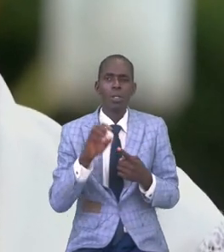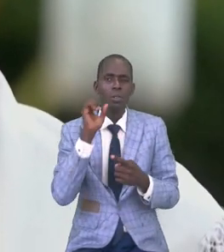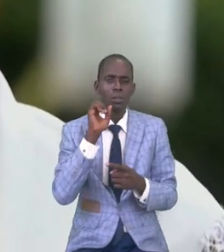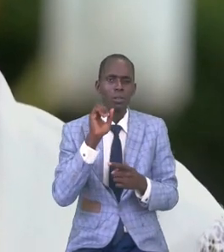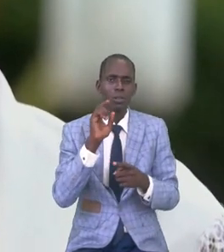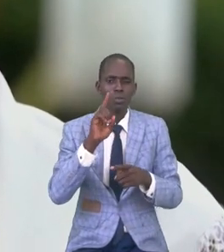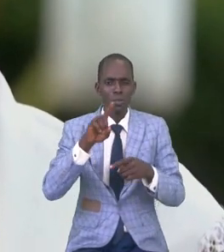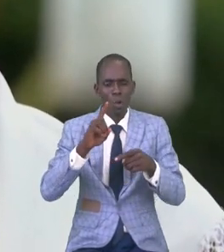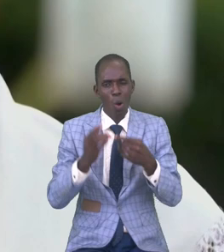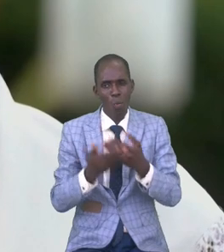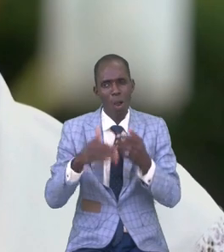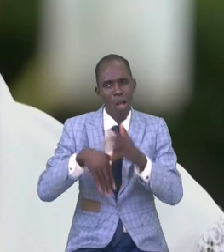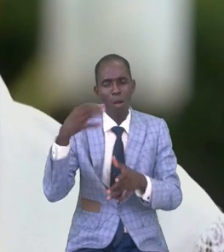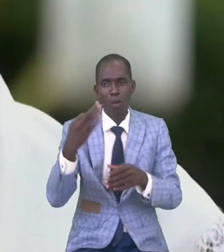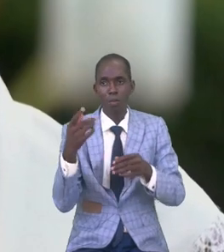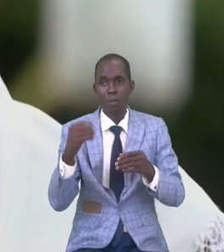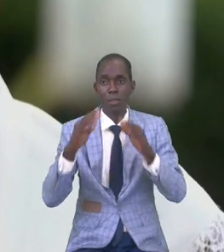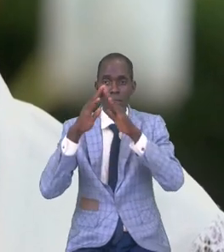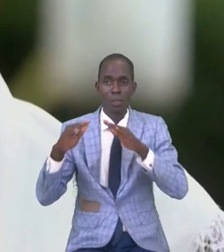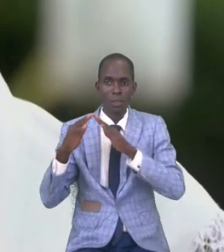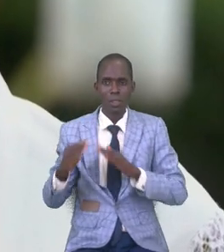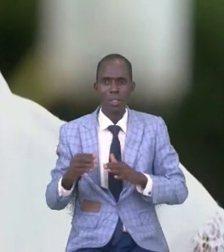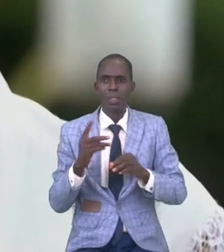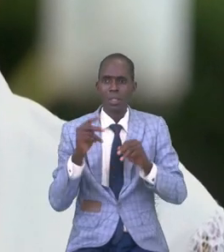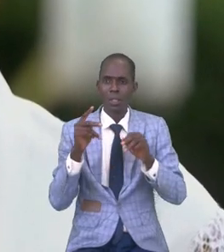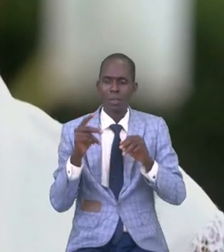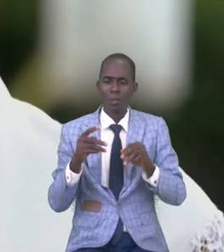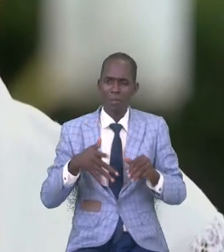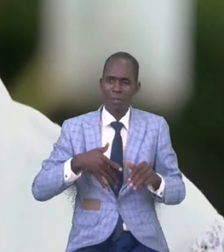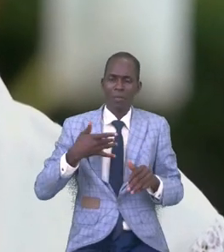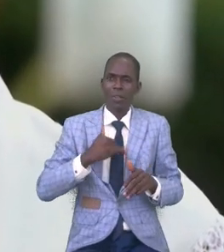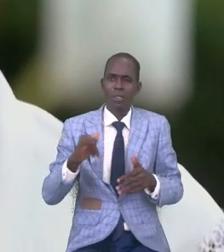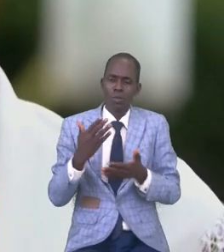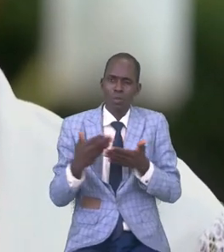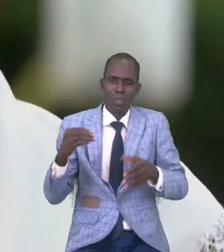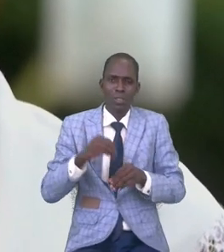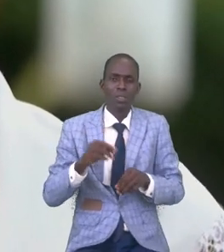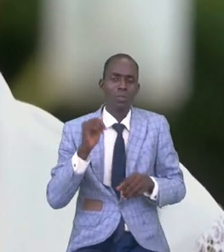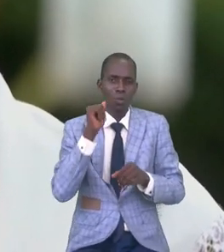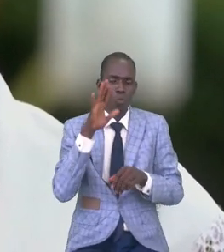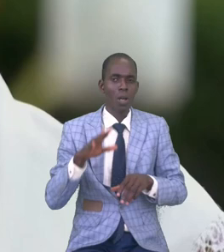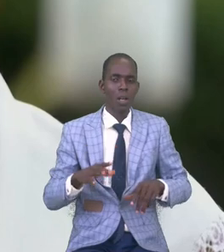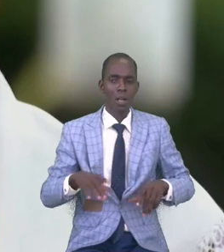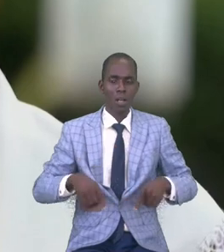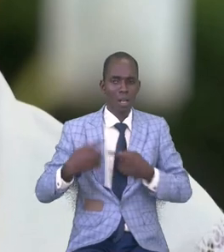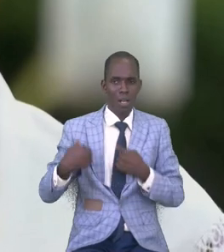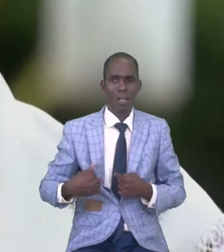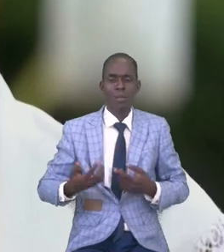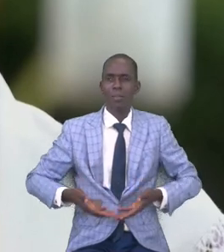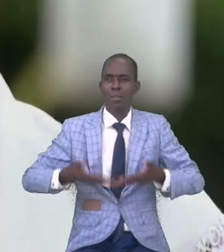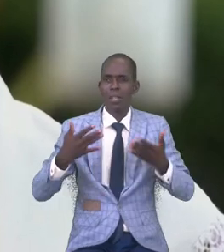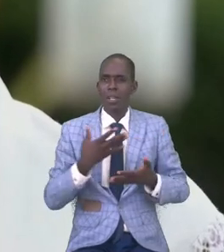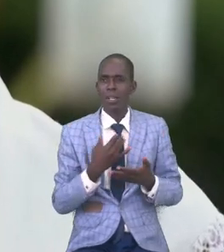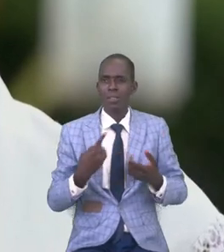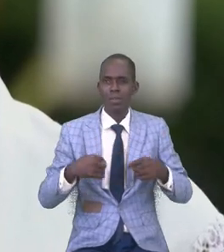town, this impression was still in my heart. It was so heavy. And then I tried to maneuver my ways